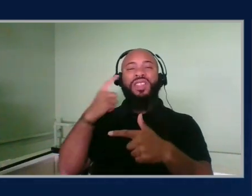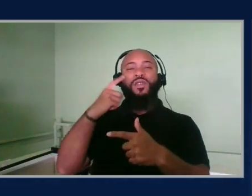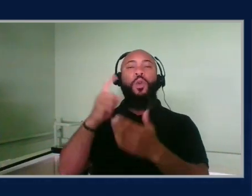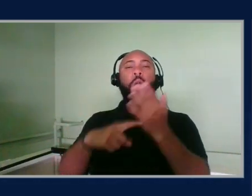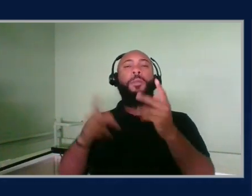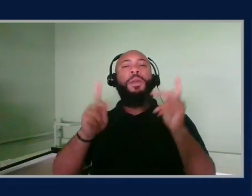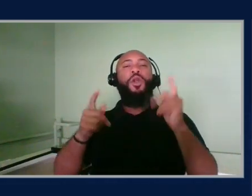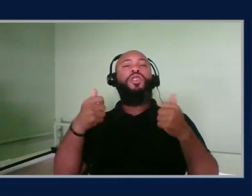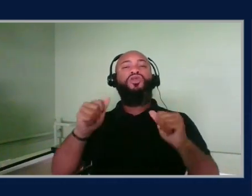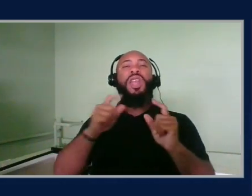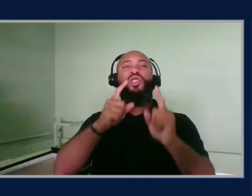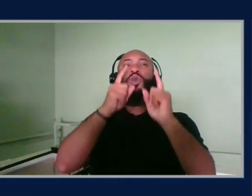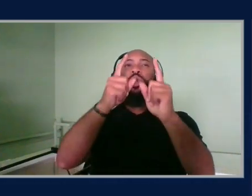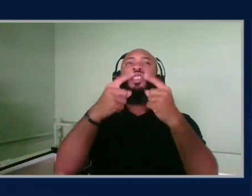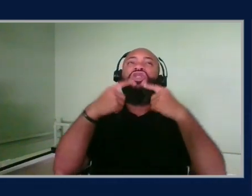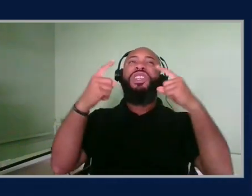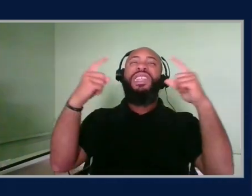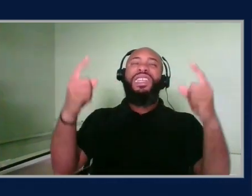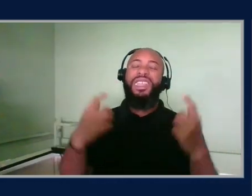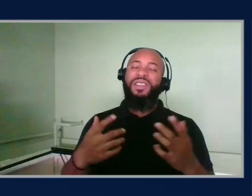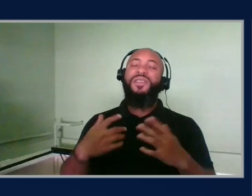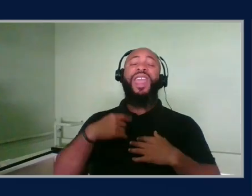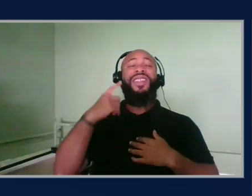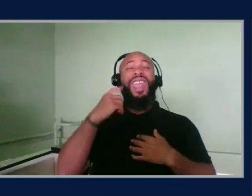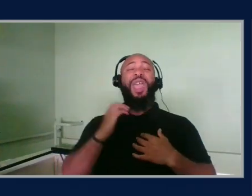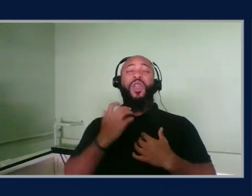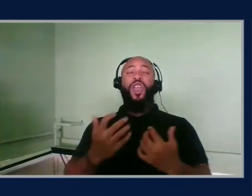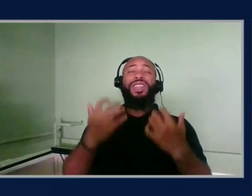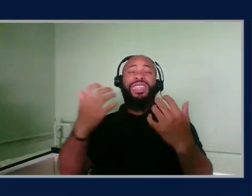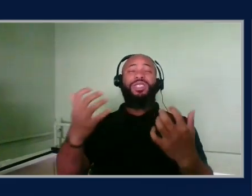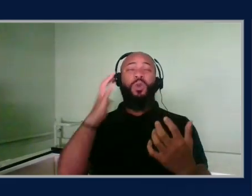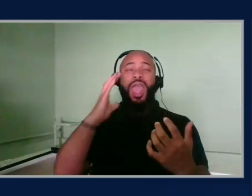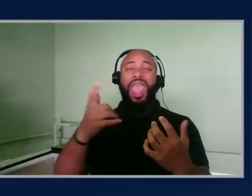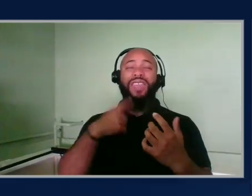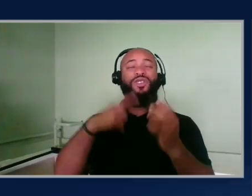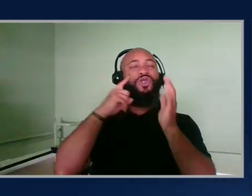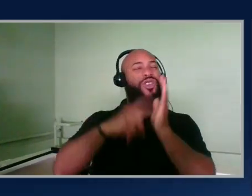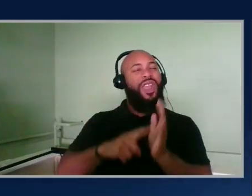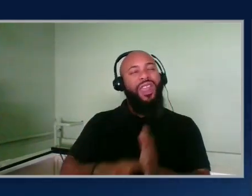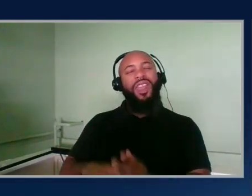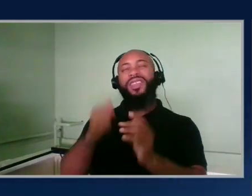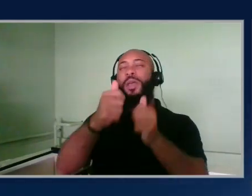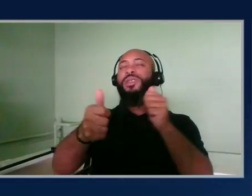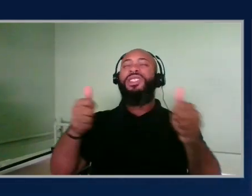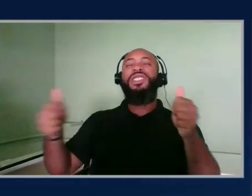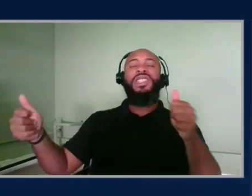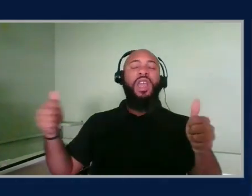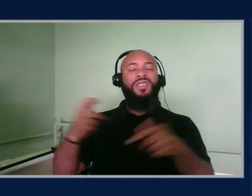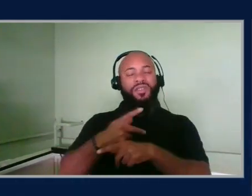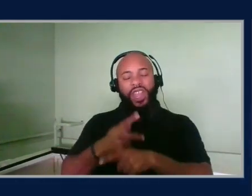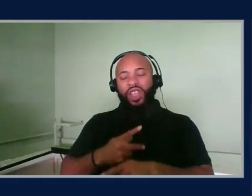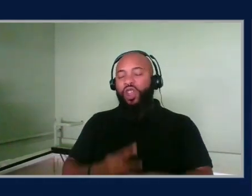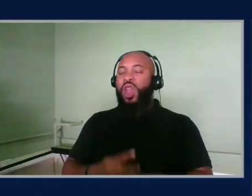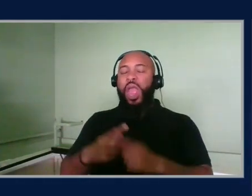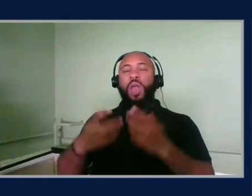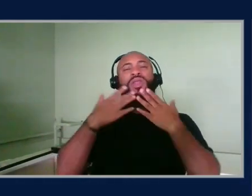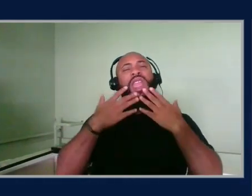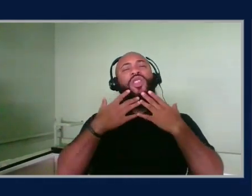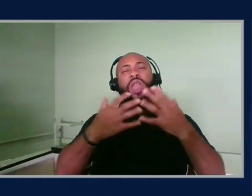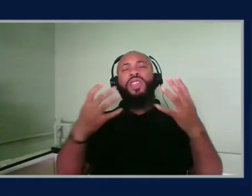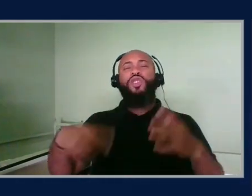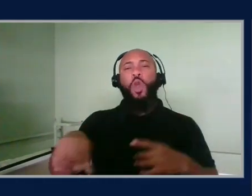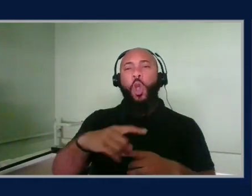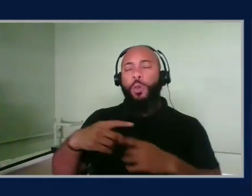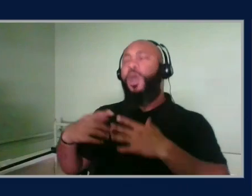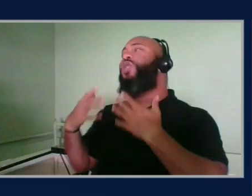that road alone, because we have to move on to our next segment, unfortunately. Okay, great. Laura and John, thank you for joining us. We're going to drop some links in for people